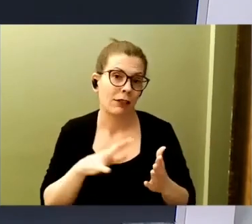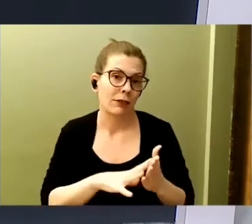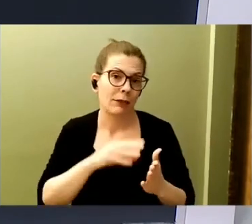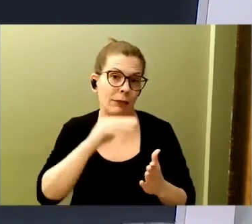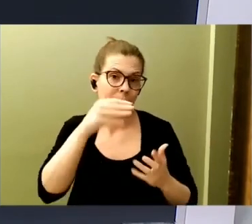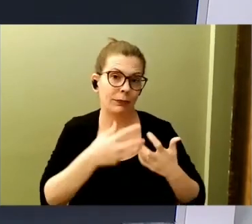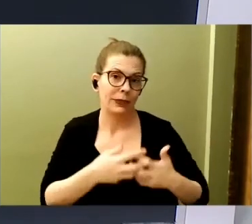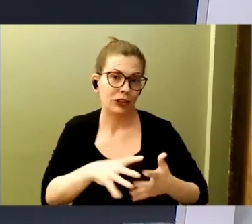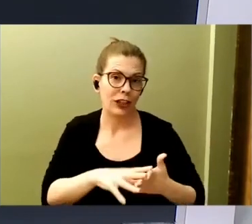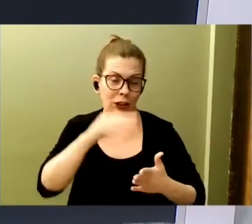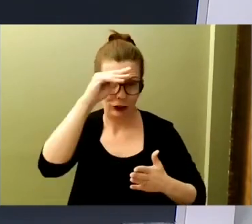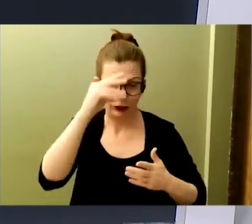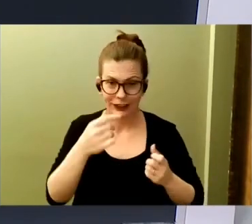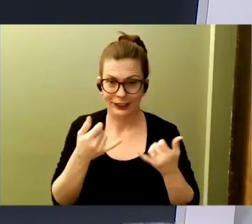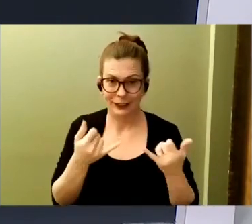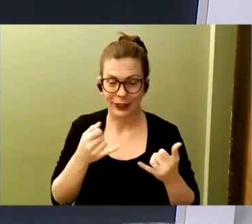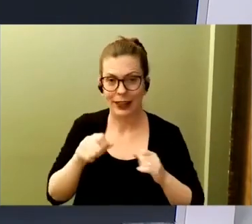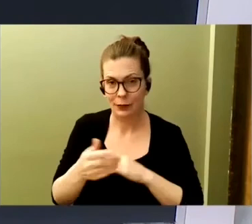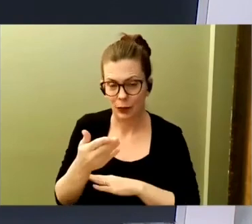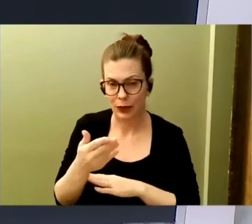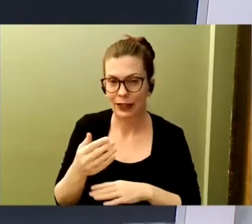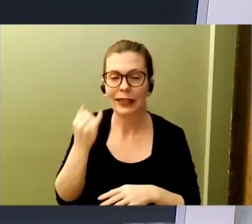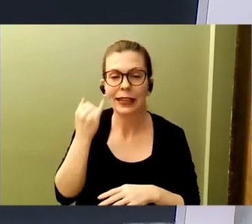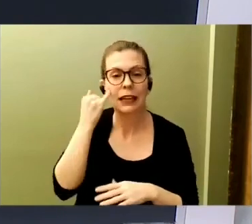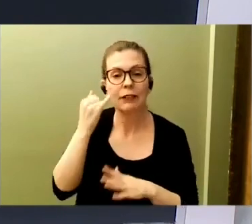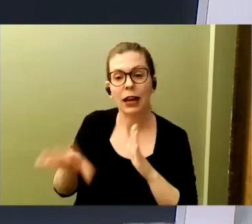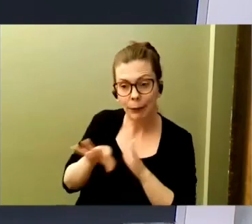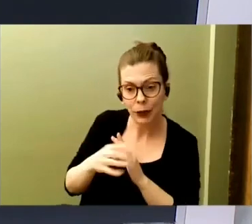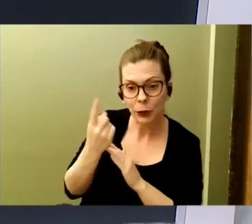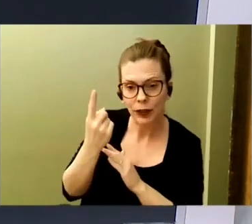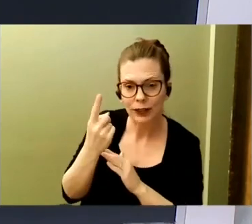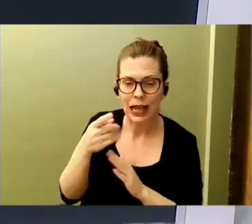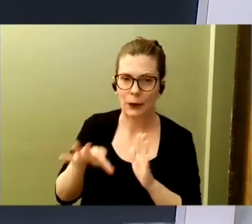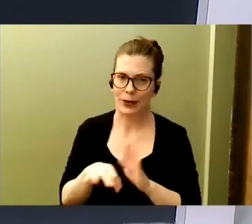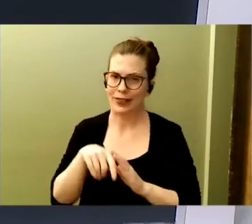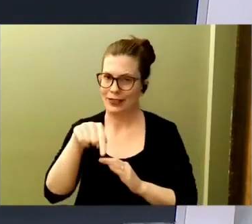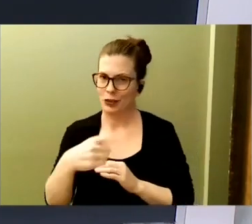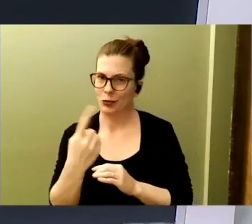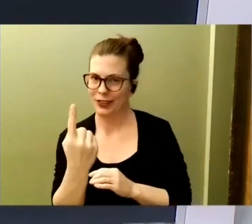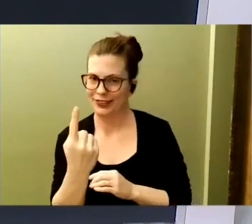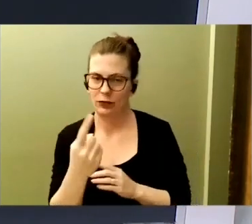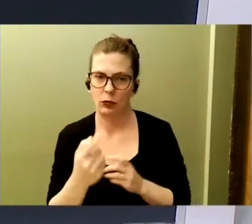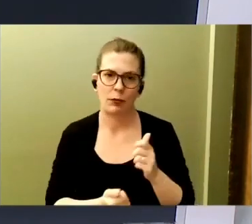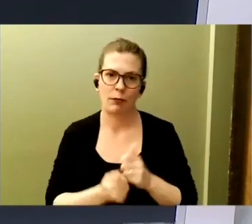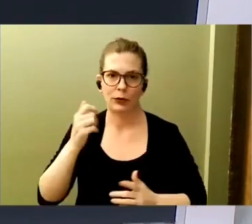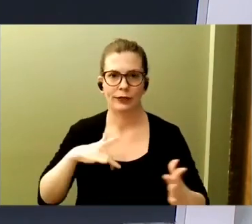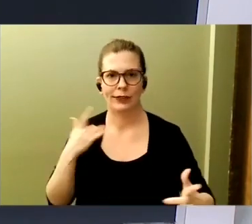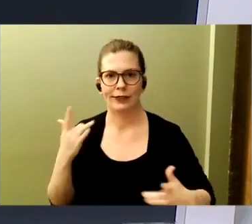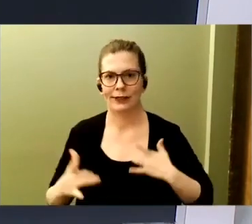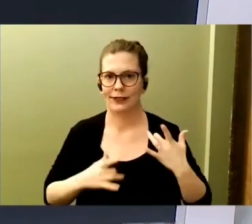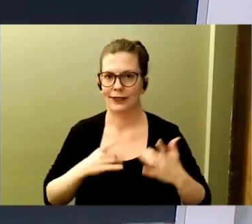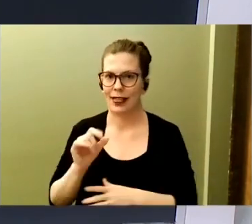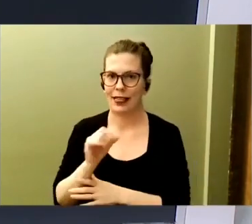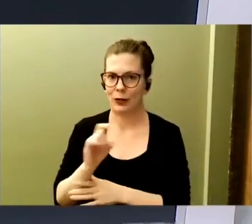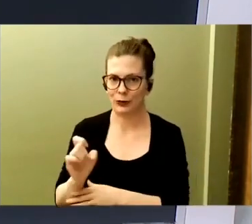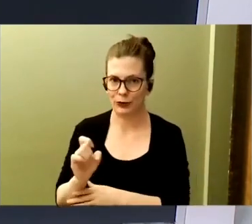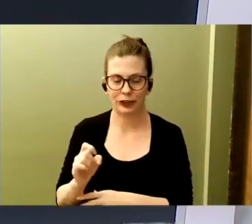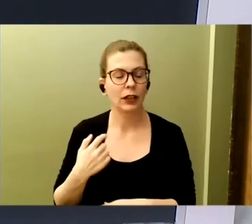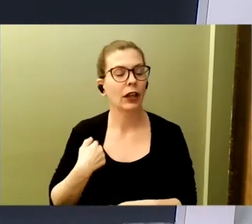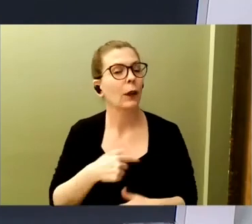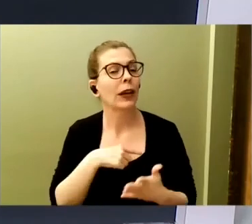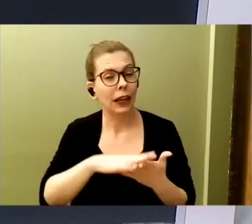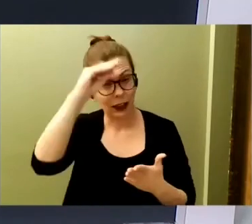if I were to choose one, I would choose this as one of the most exciting launches. It is. And we'll learn more about them,